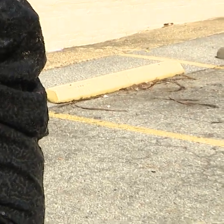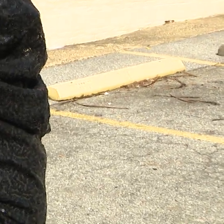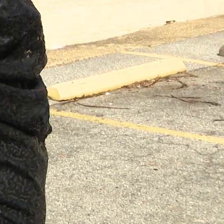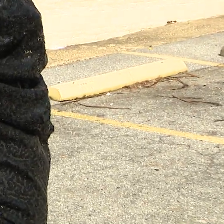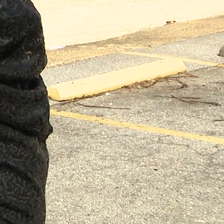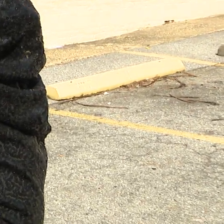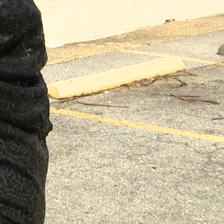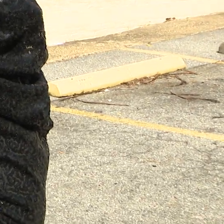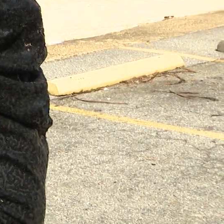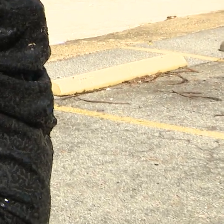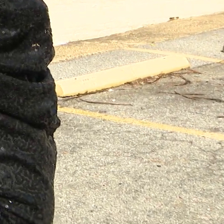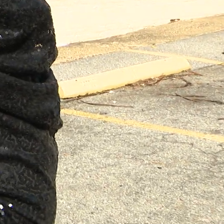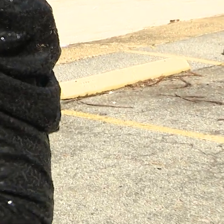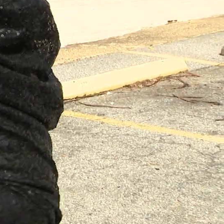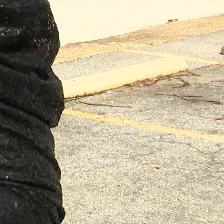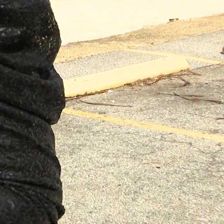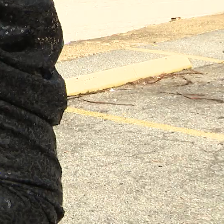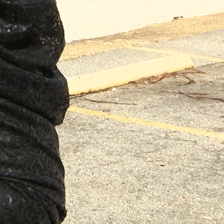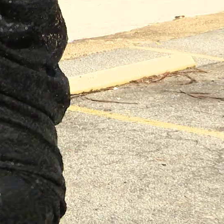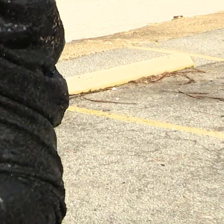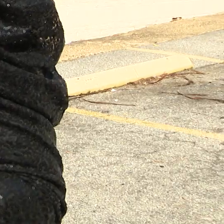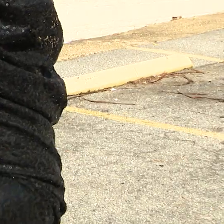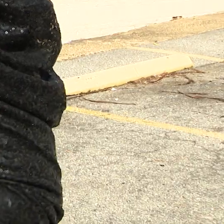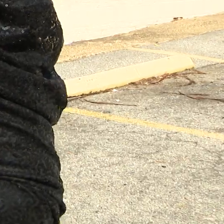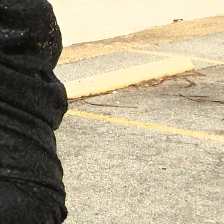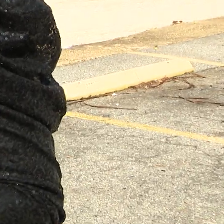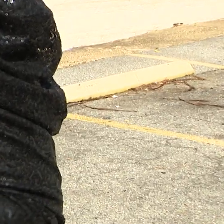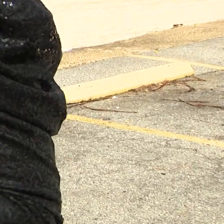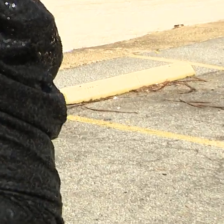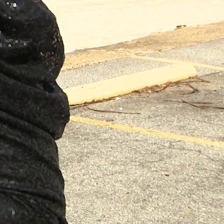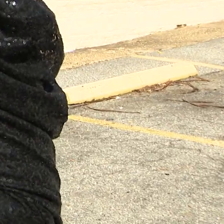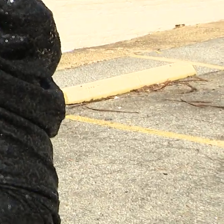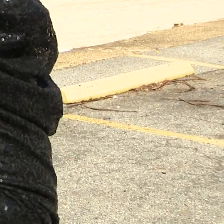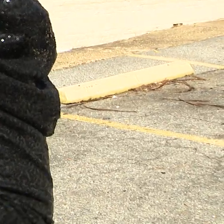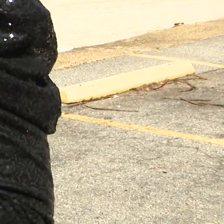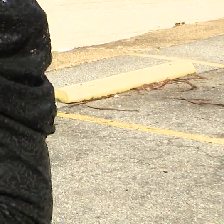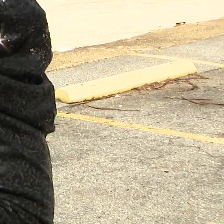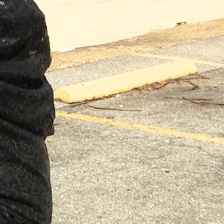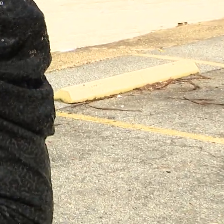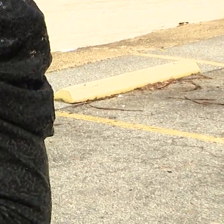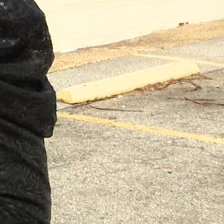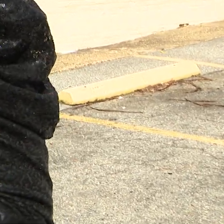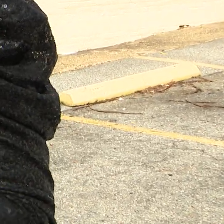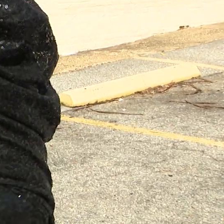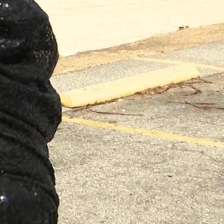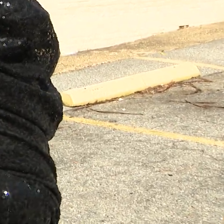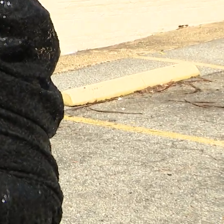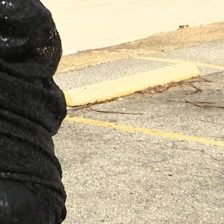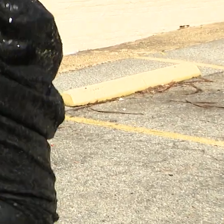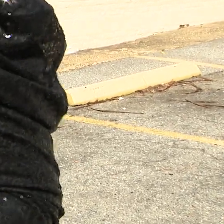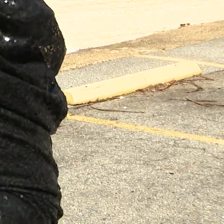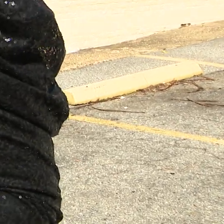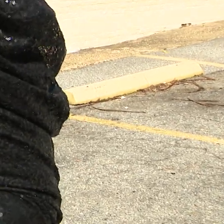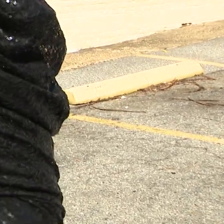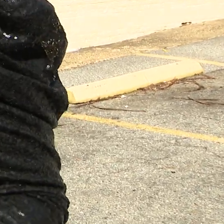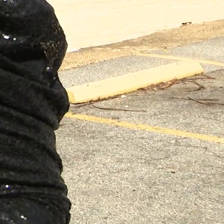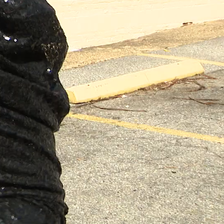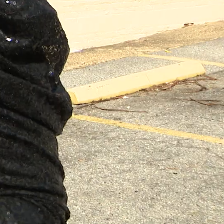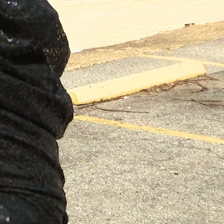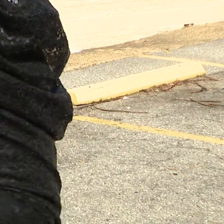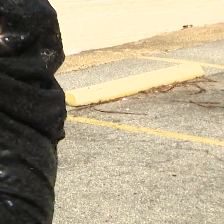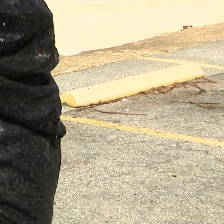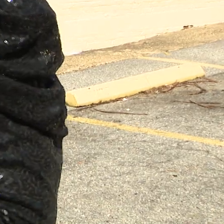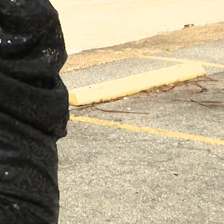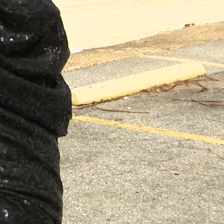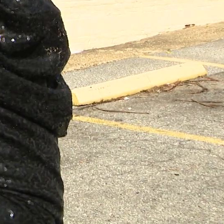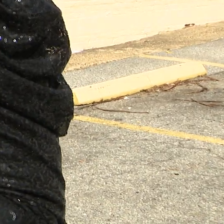for that. And it's overwhelming. It's overwhelming to know that as a little girl that I found a